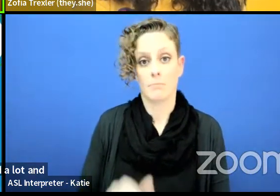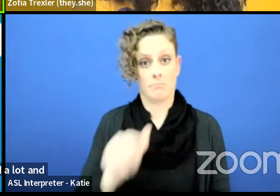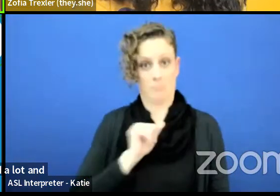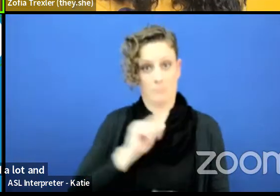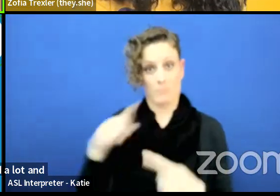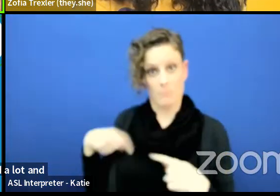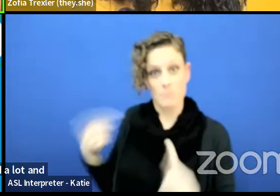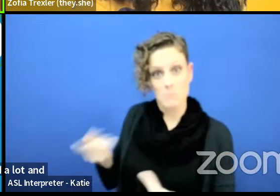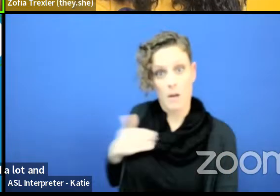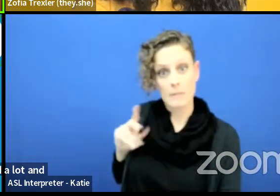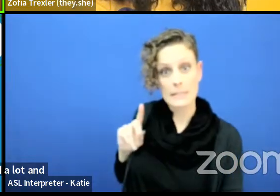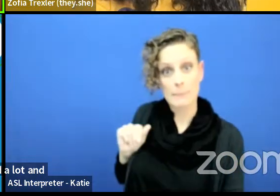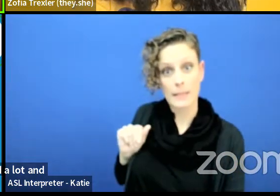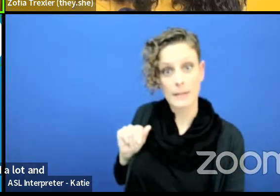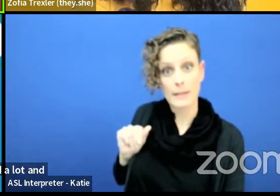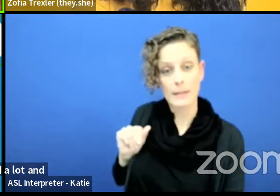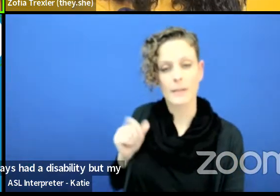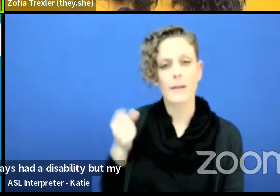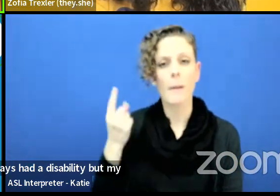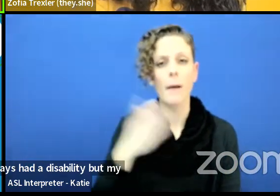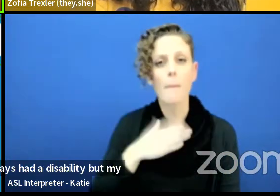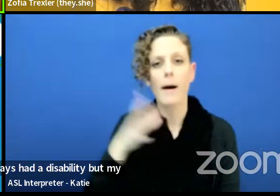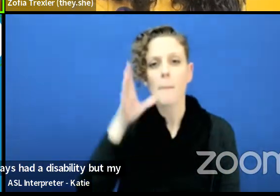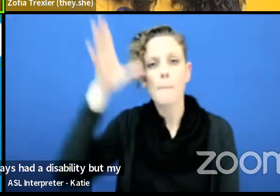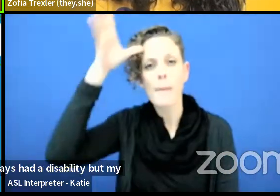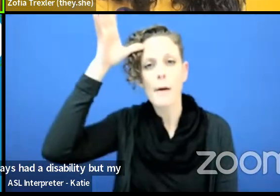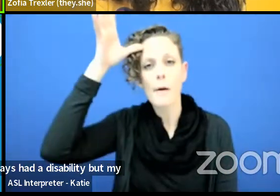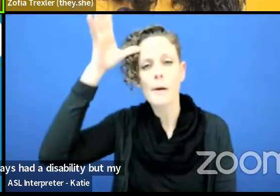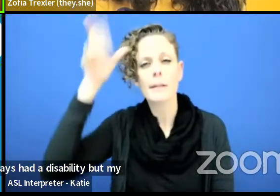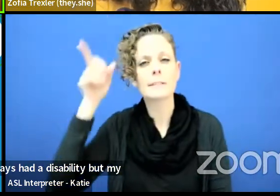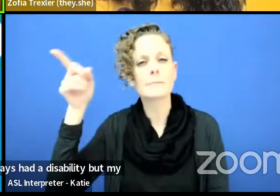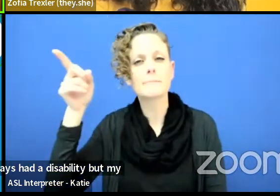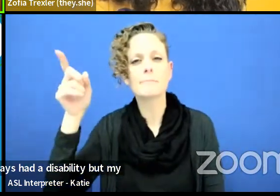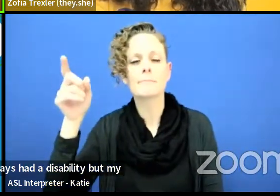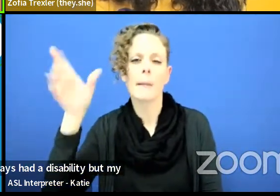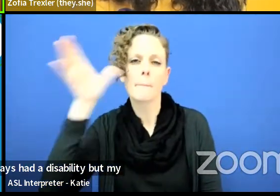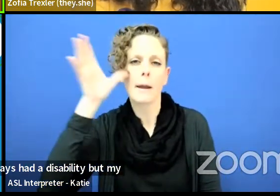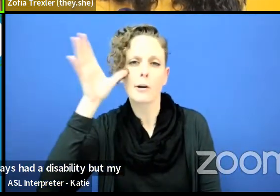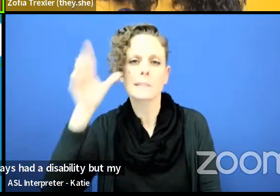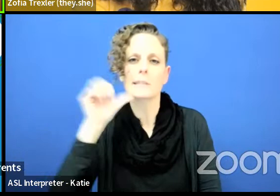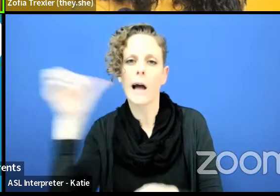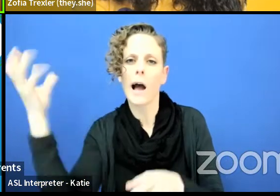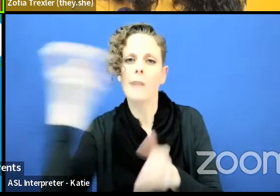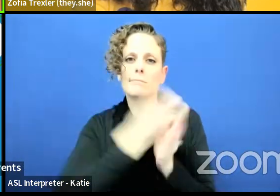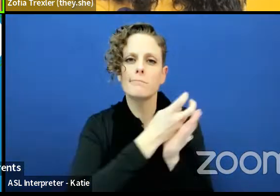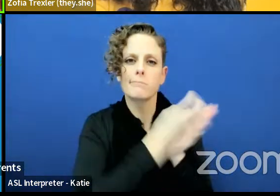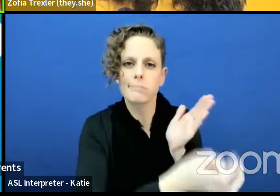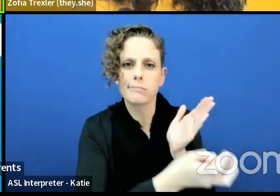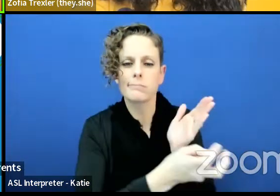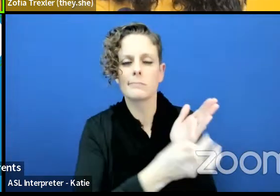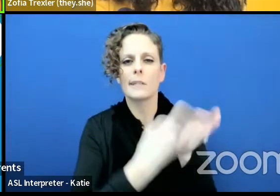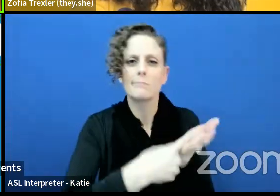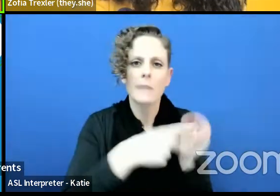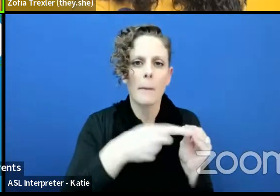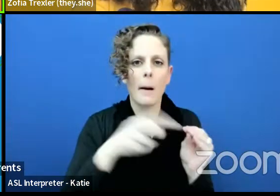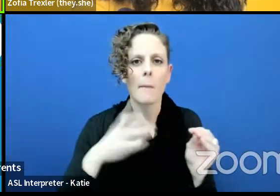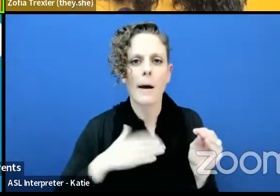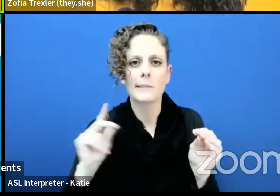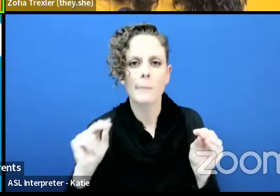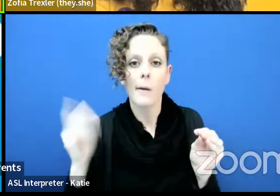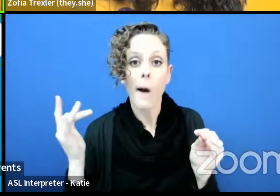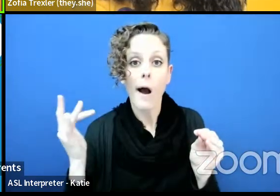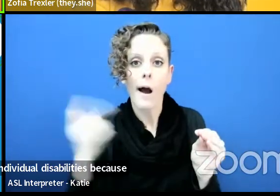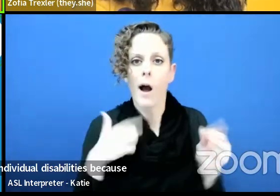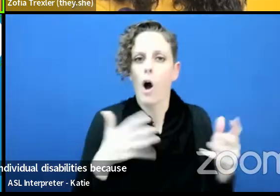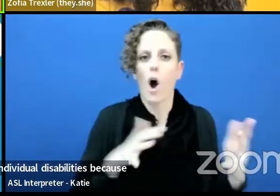but my parents didn't delve deep into my individual disabilities because I had already faced a lot of disadvantages, being